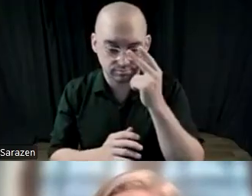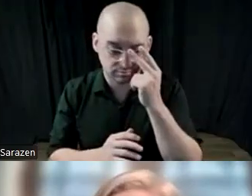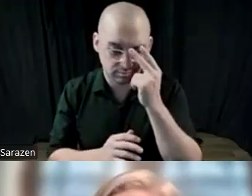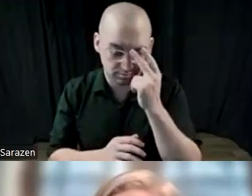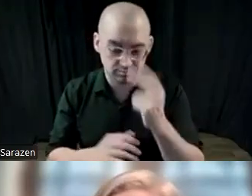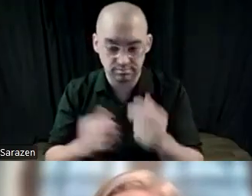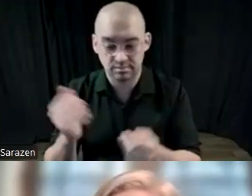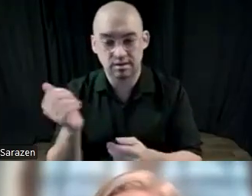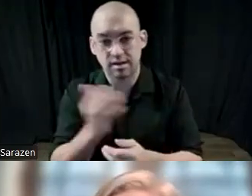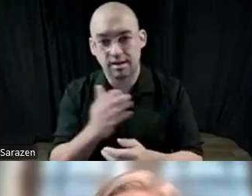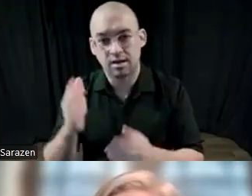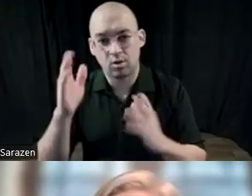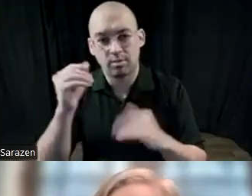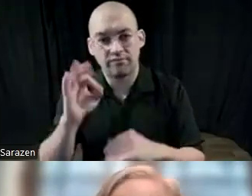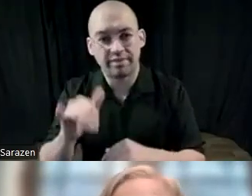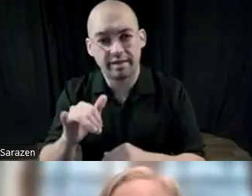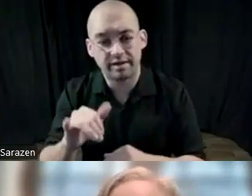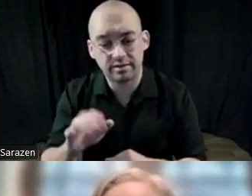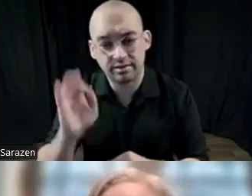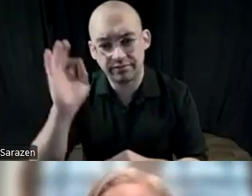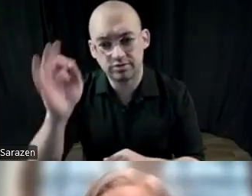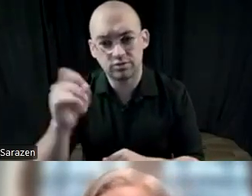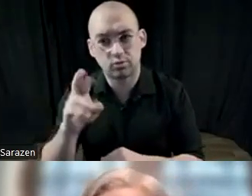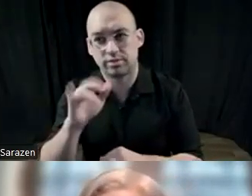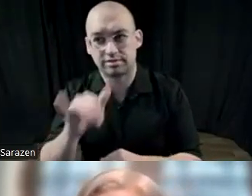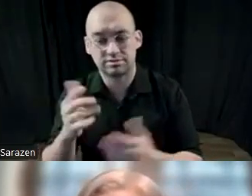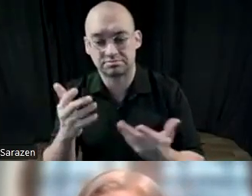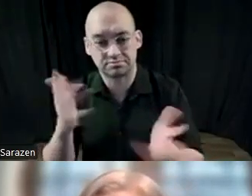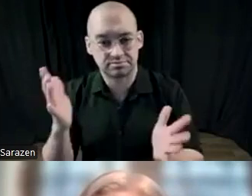the horizon, or is that pretty much done?